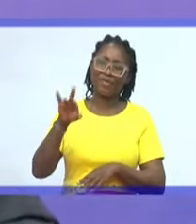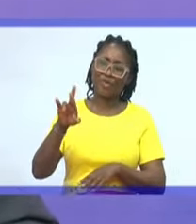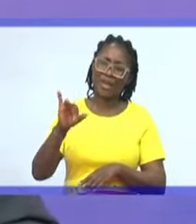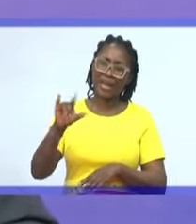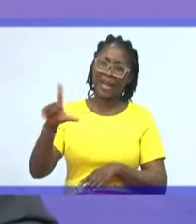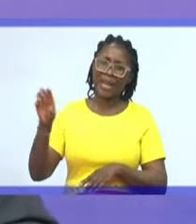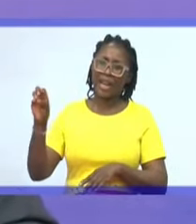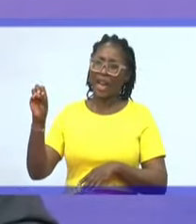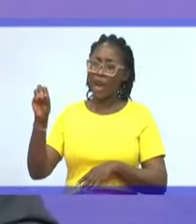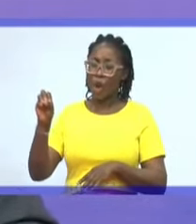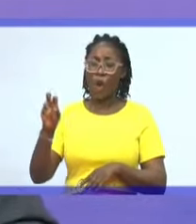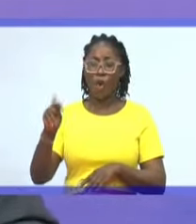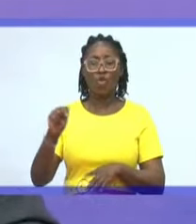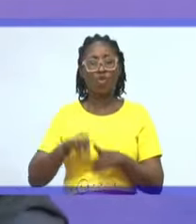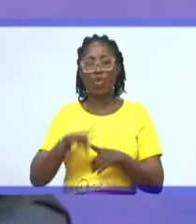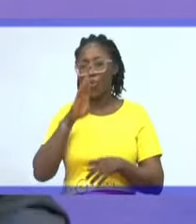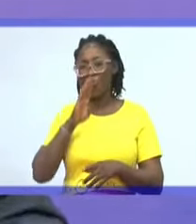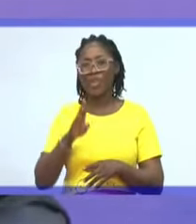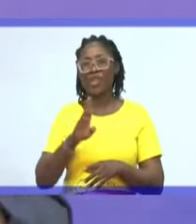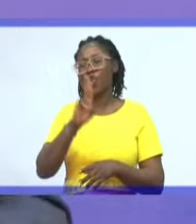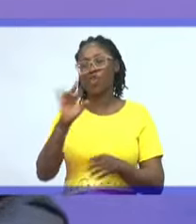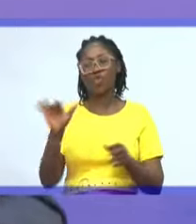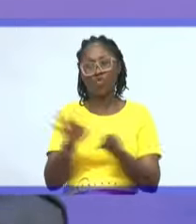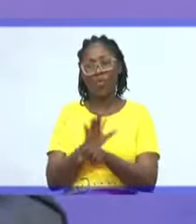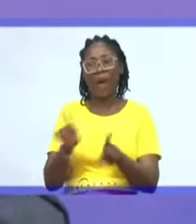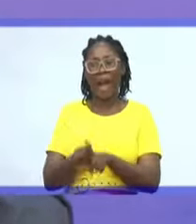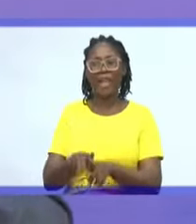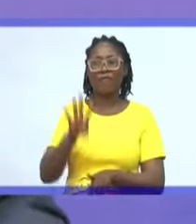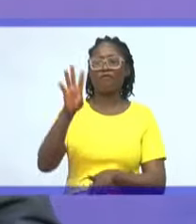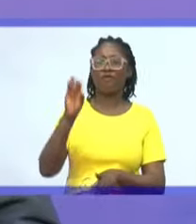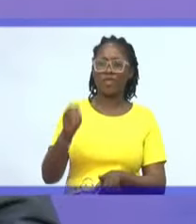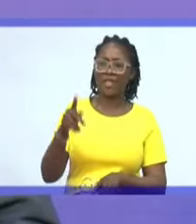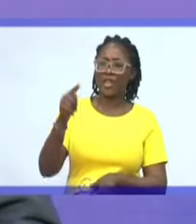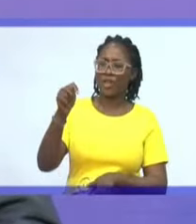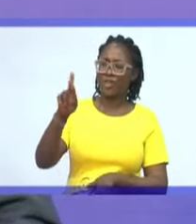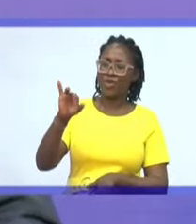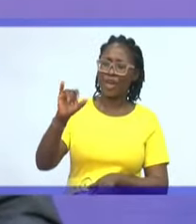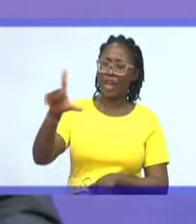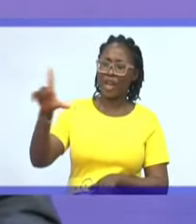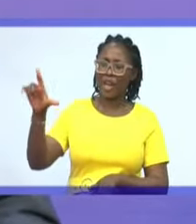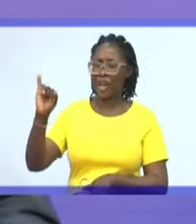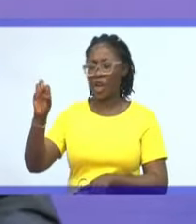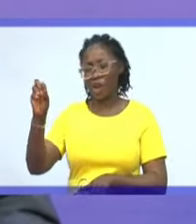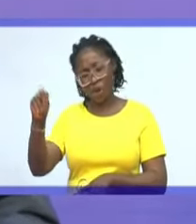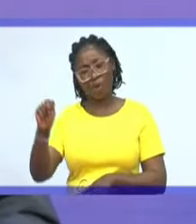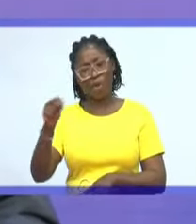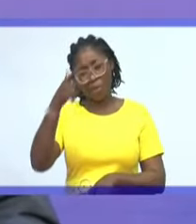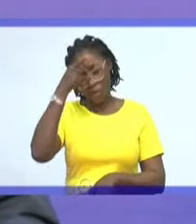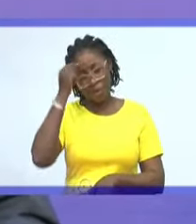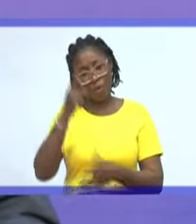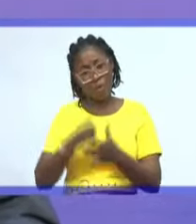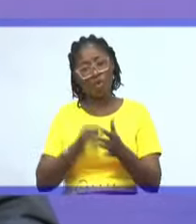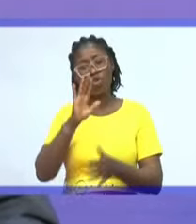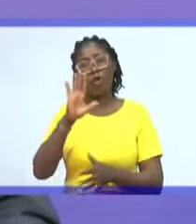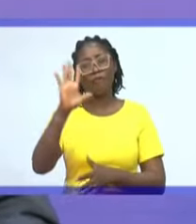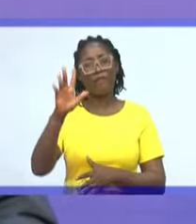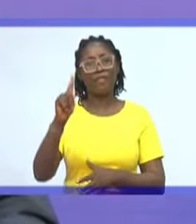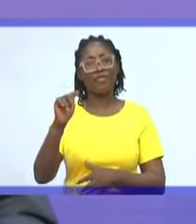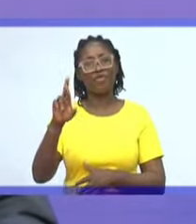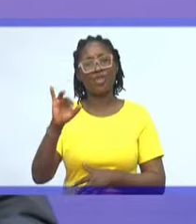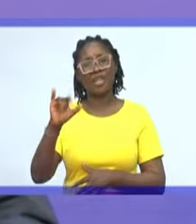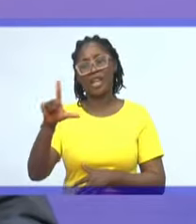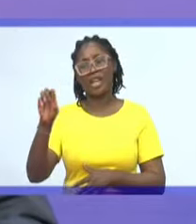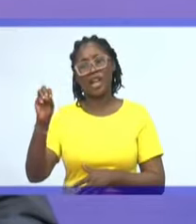trillion. Because right now, the 5 trillion spent is giving you only 15